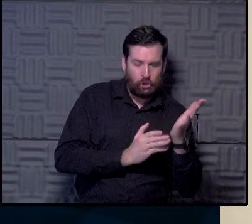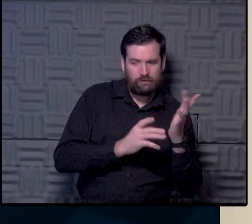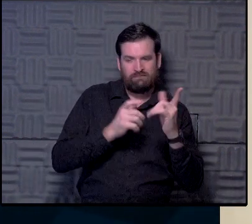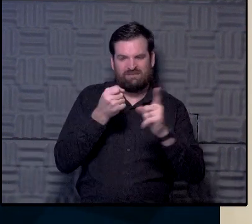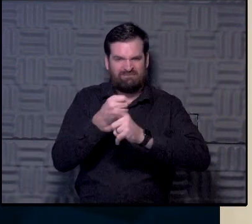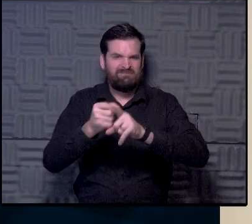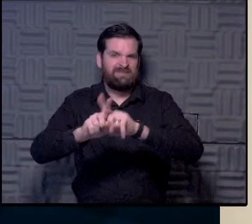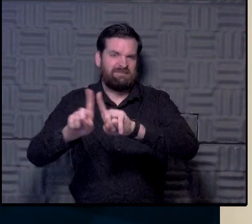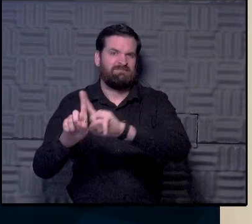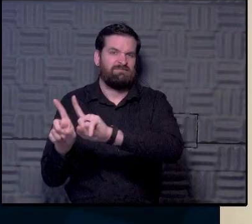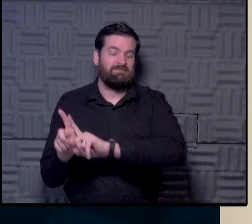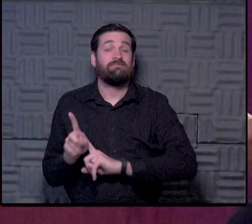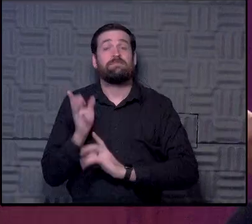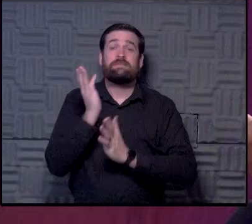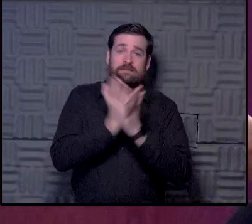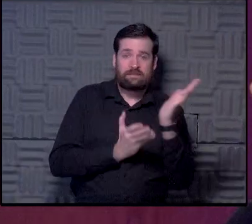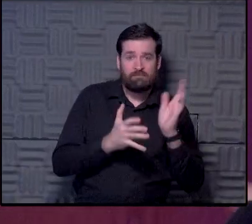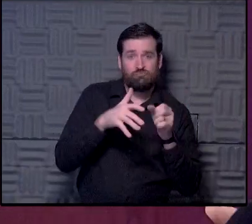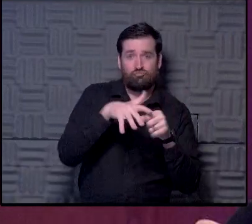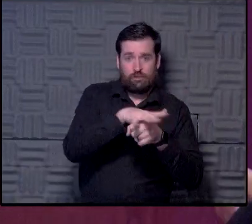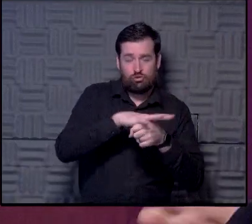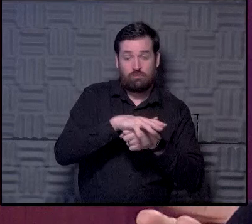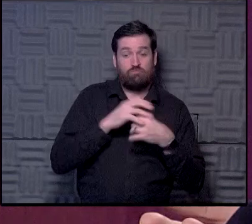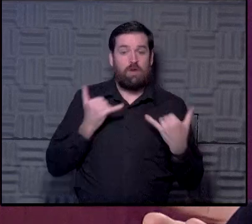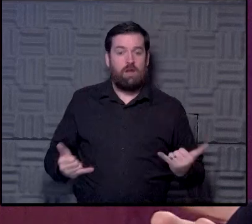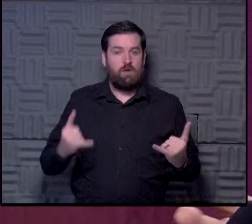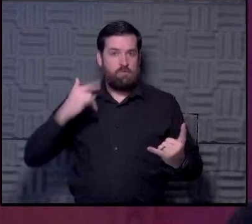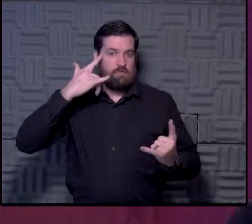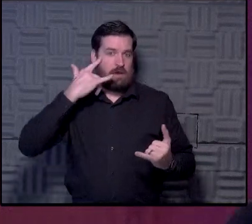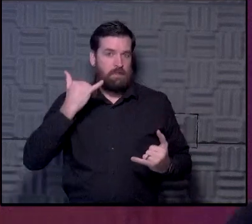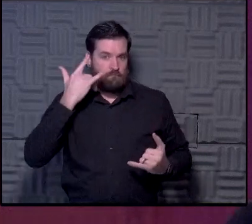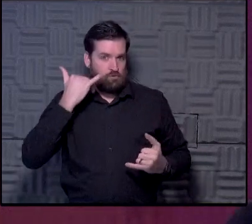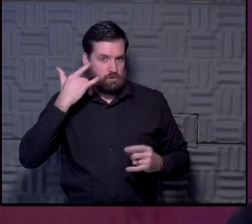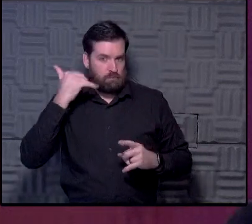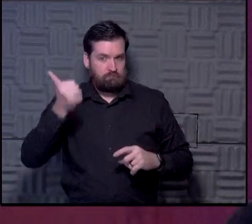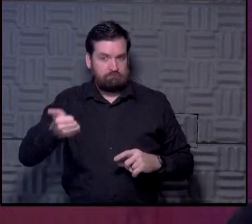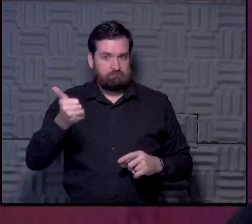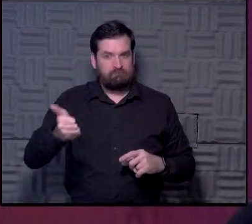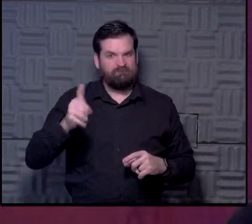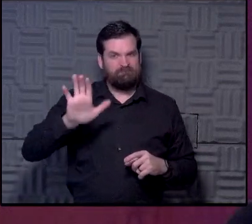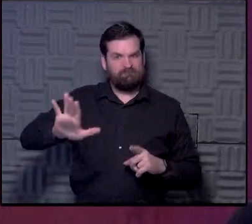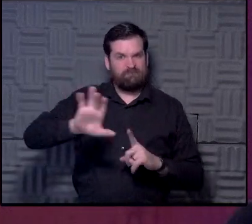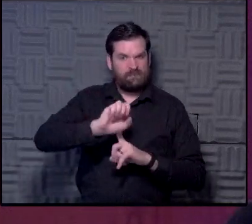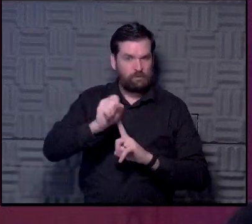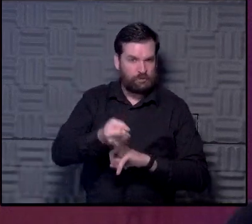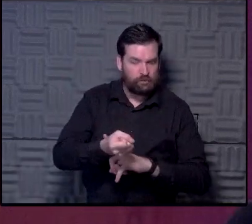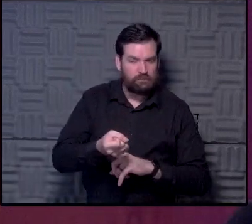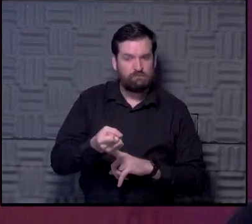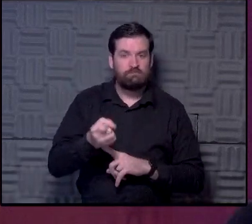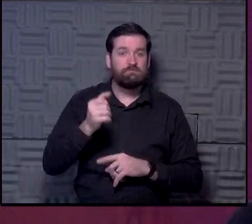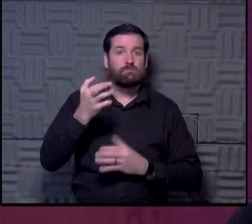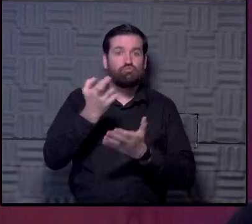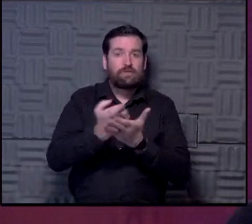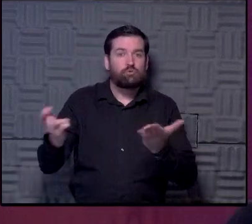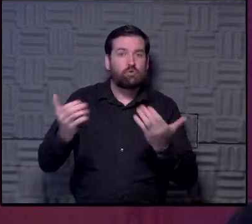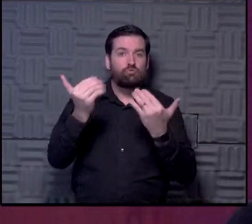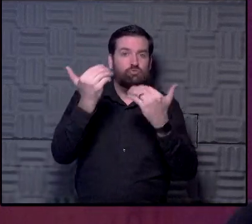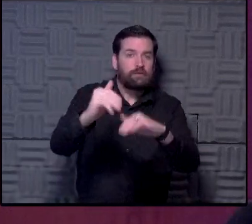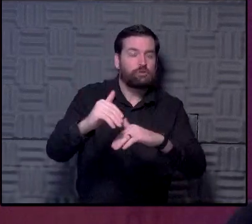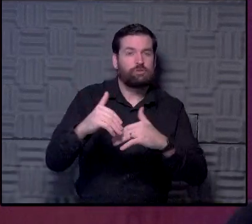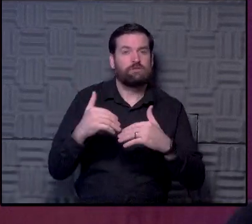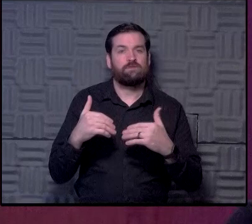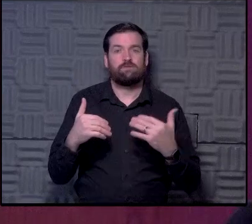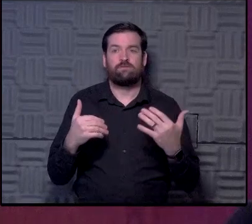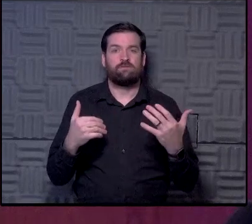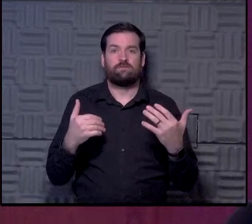different impacts. And some of that's even regional, like presently California is in a situation where their resource restriction